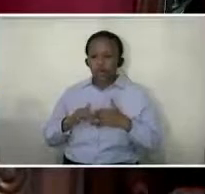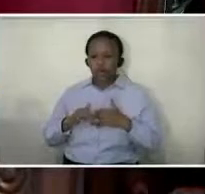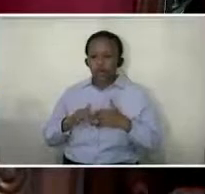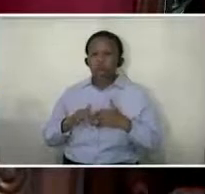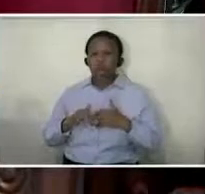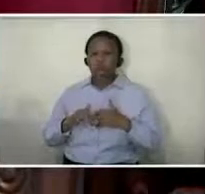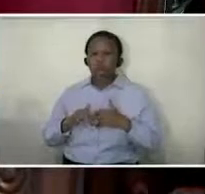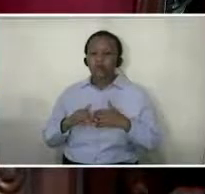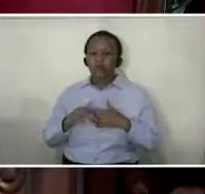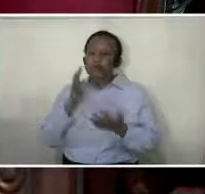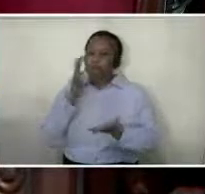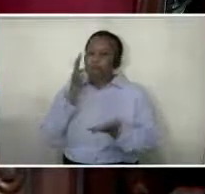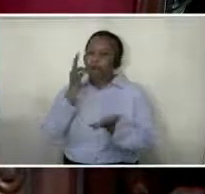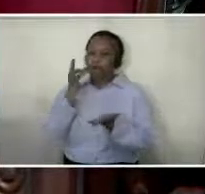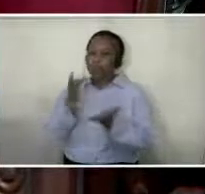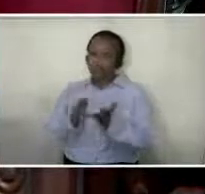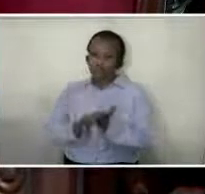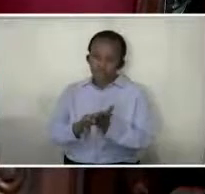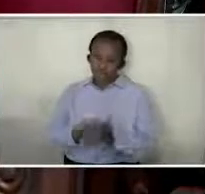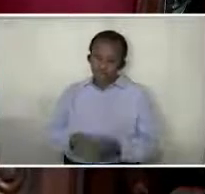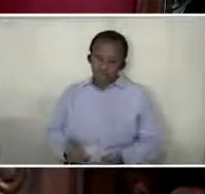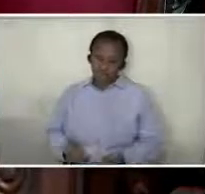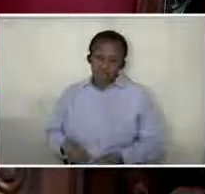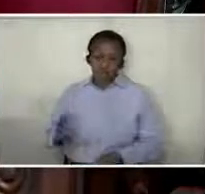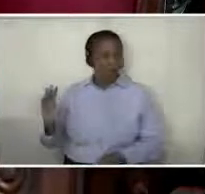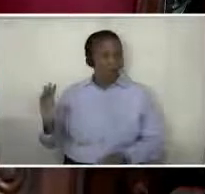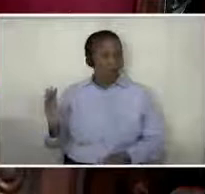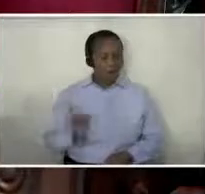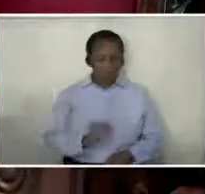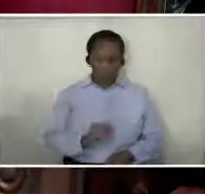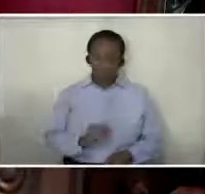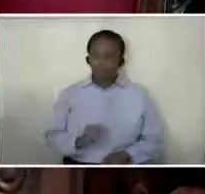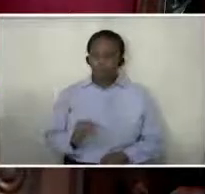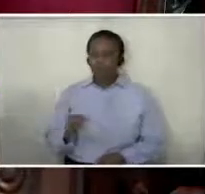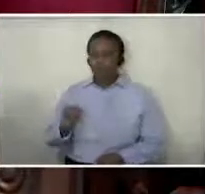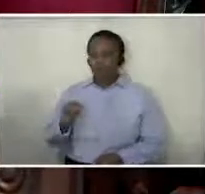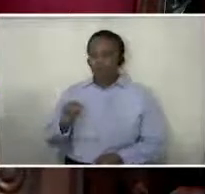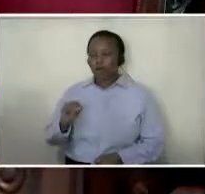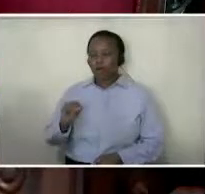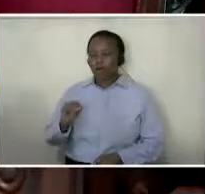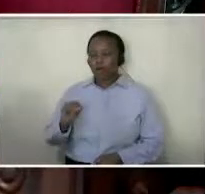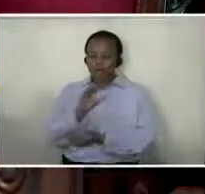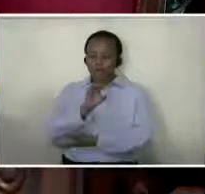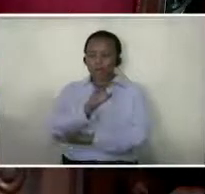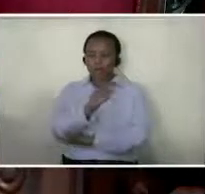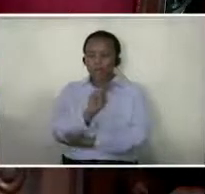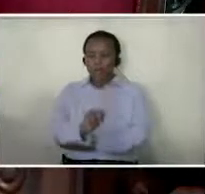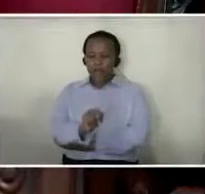on behalf of all NFP members in the House today